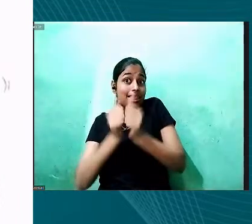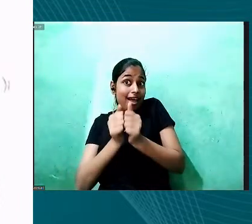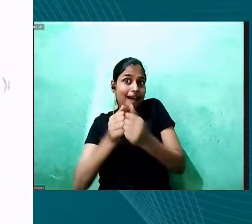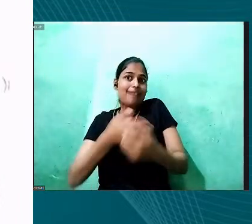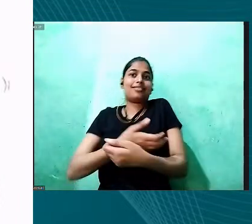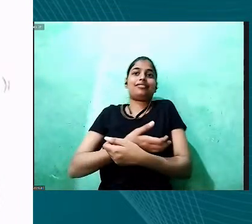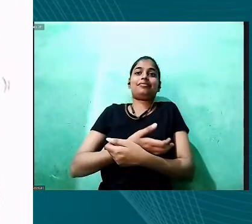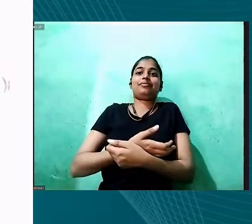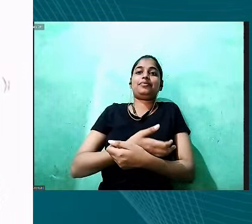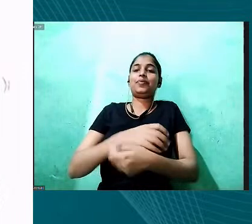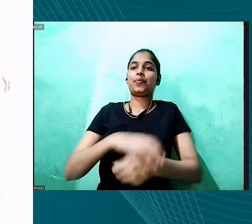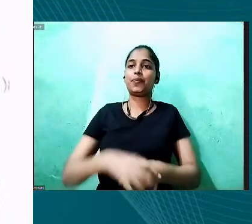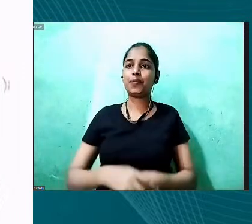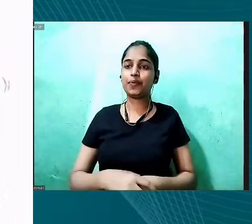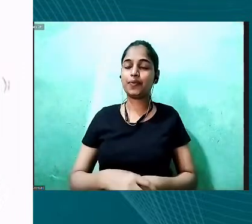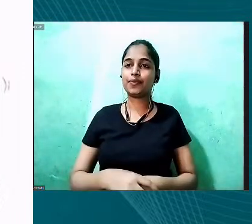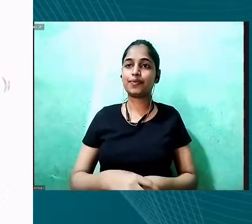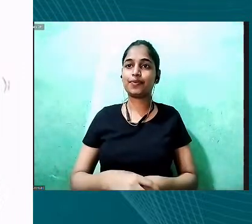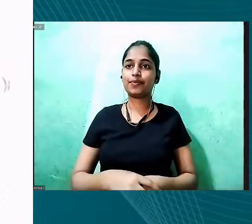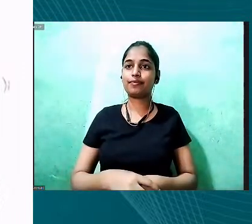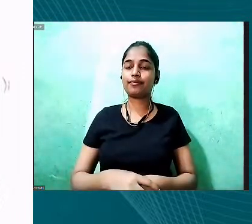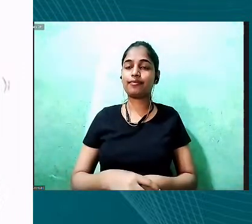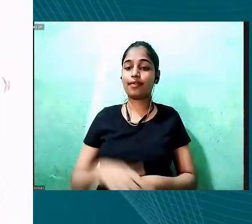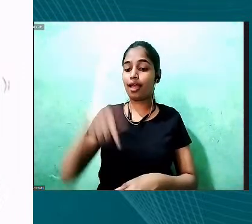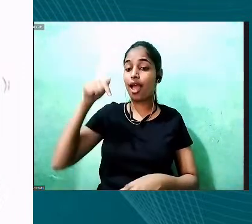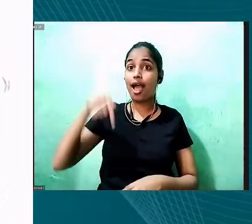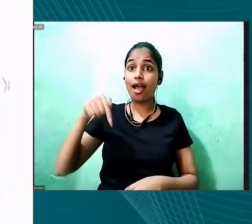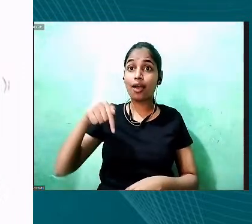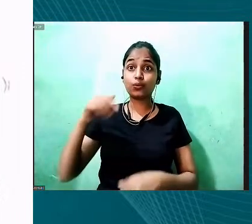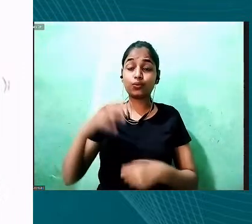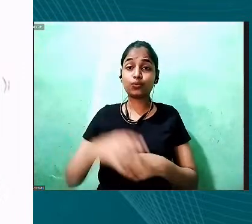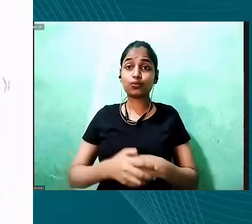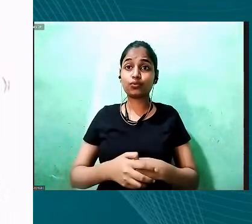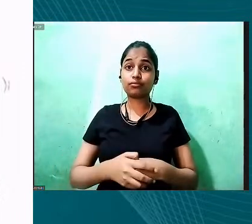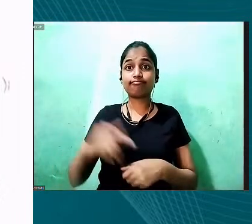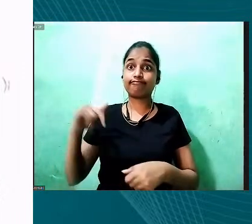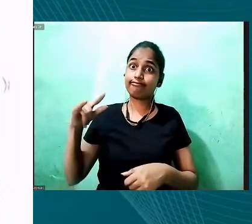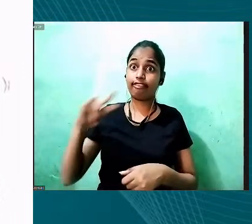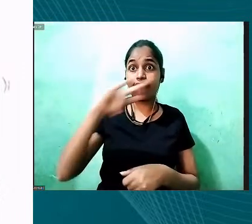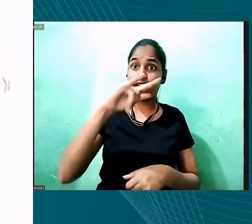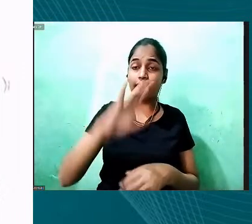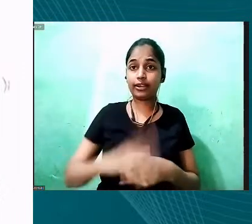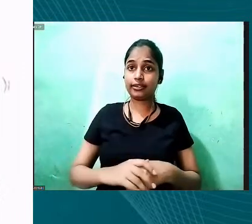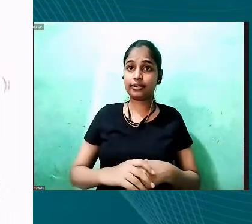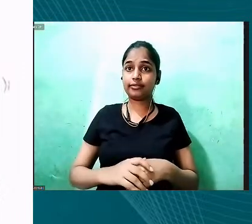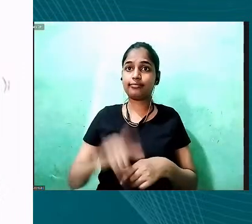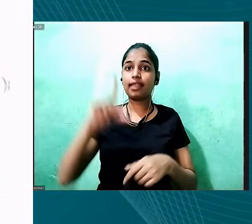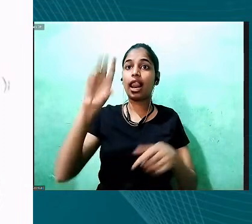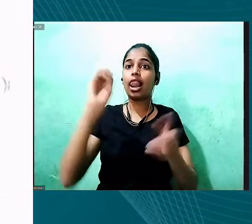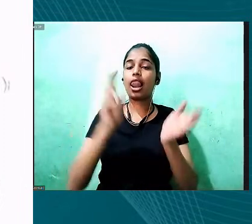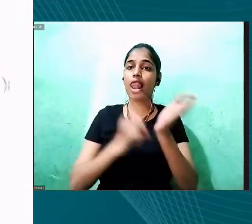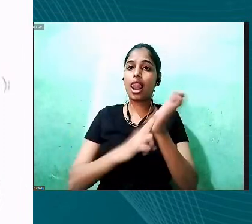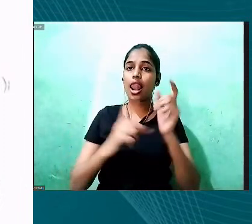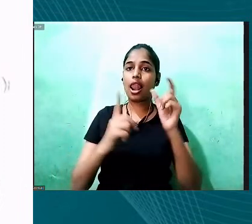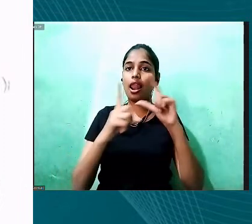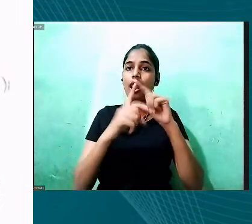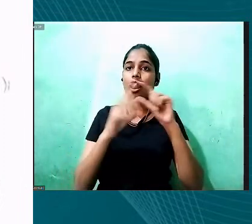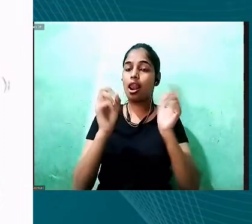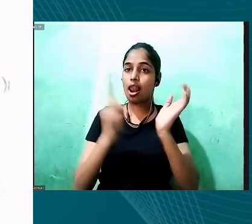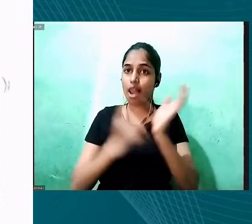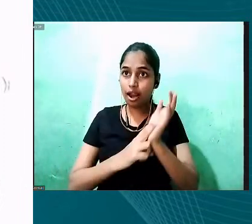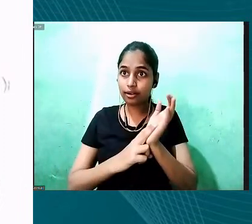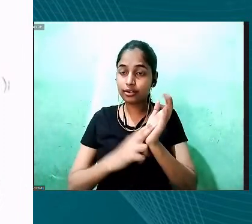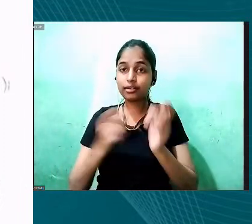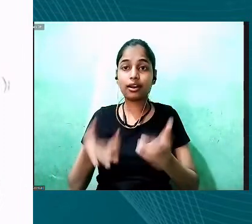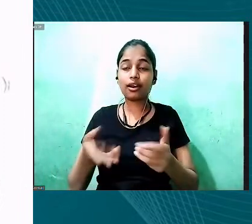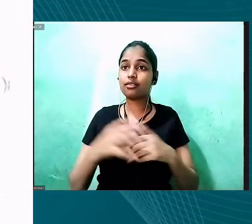So they get on the flight to London, and again there is a lot of